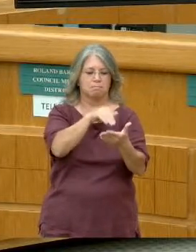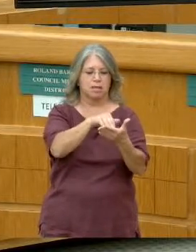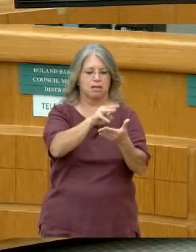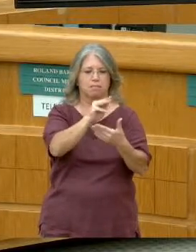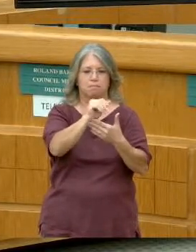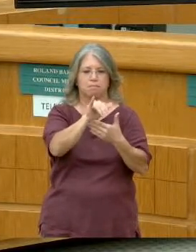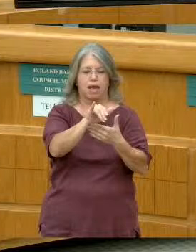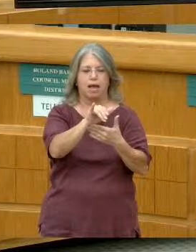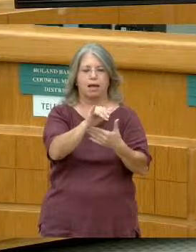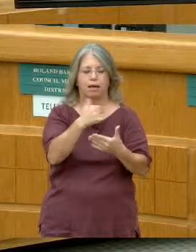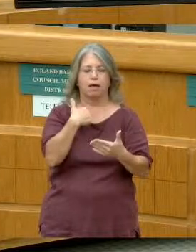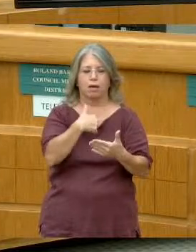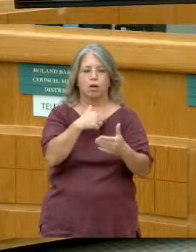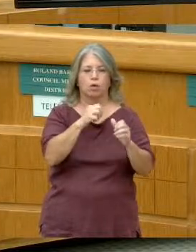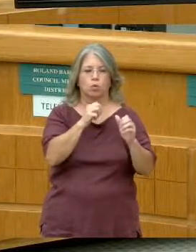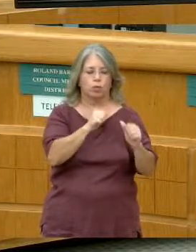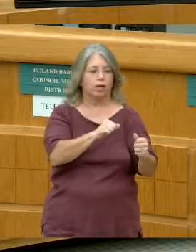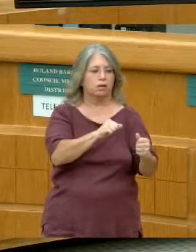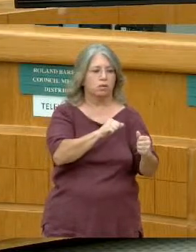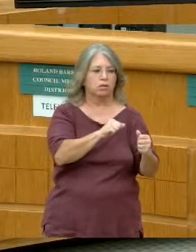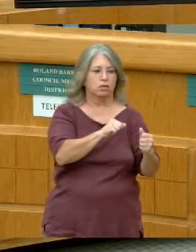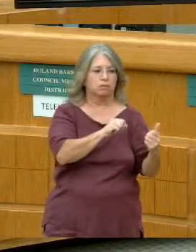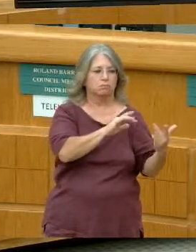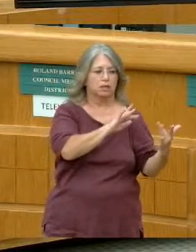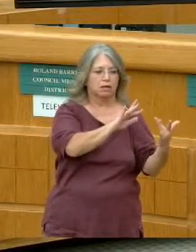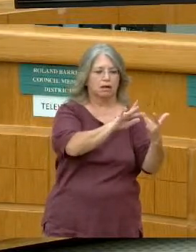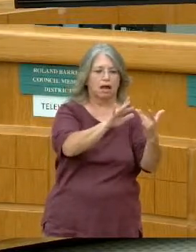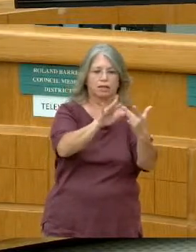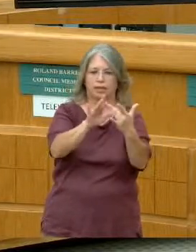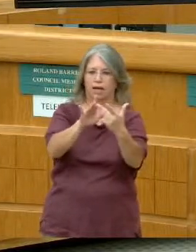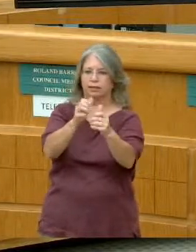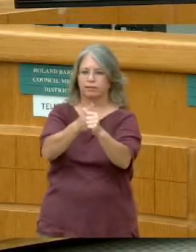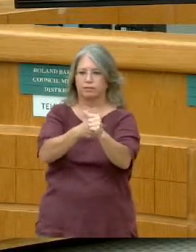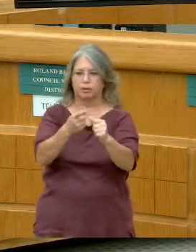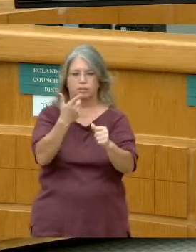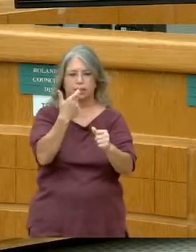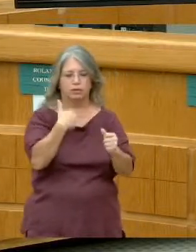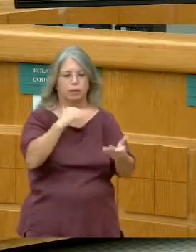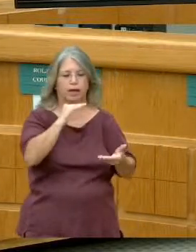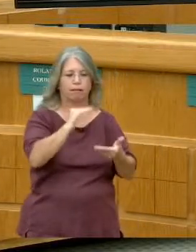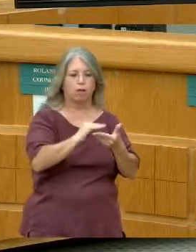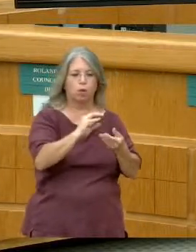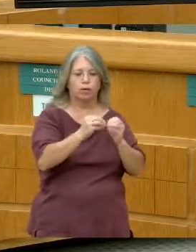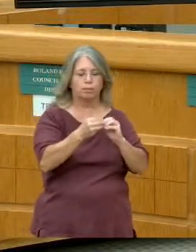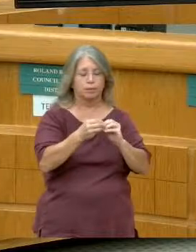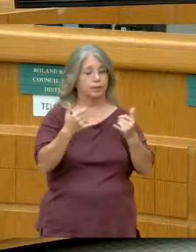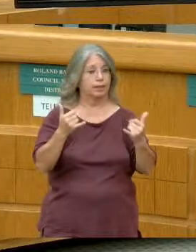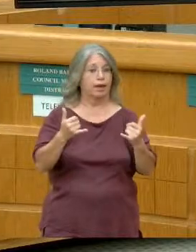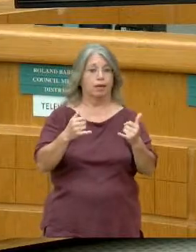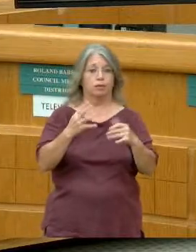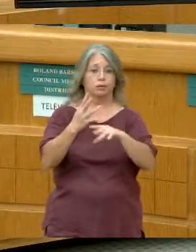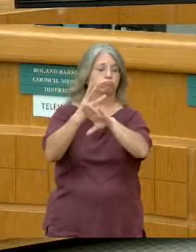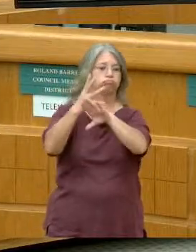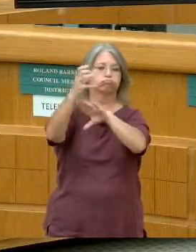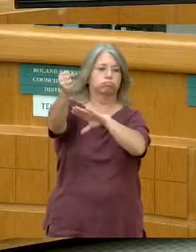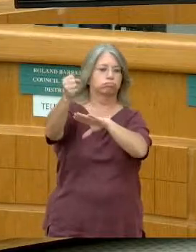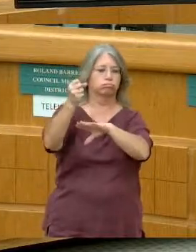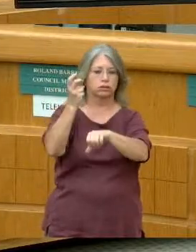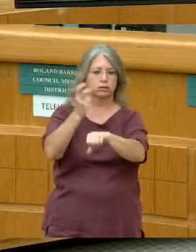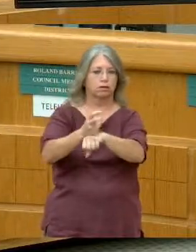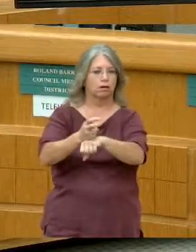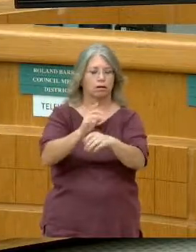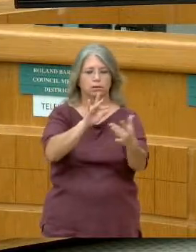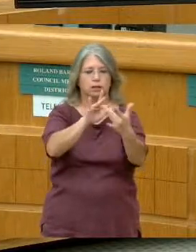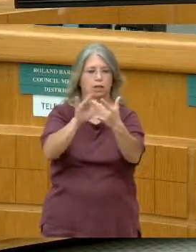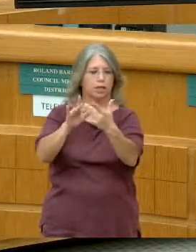outbreaks by testing and contact tracing very effectively because they were so isolated. So anyway, we want to try to help to reduce the amount of people